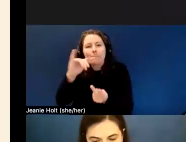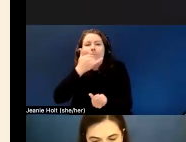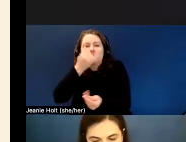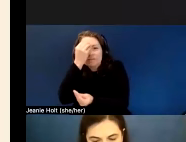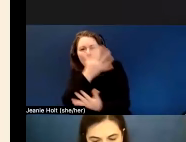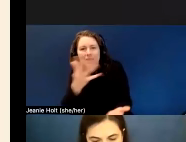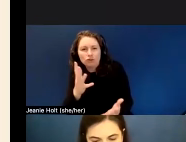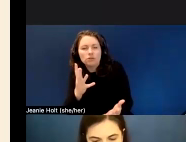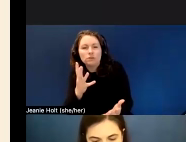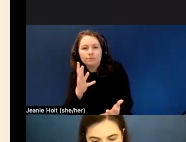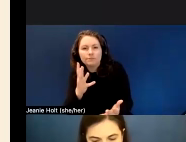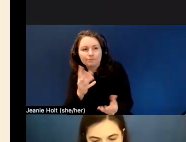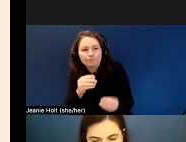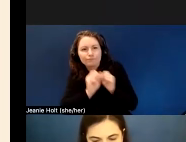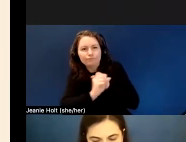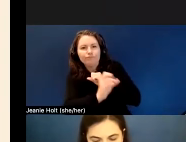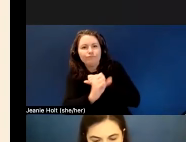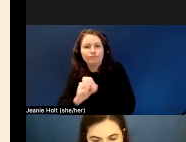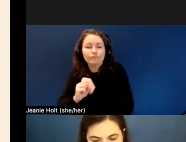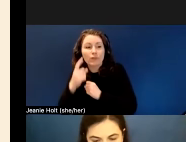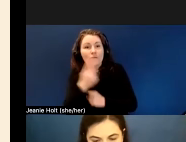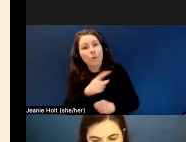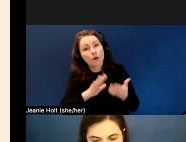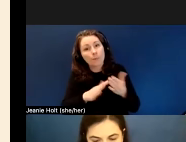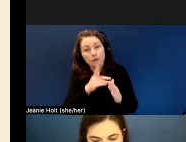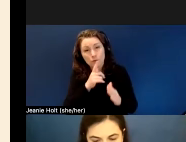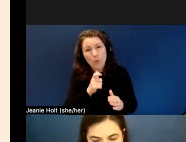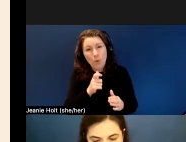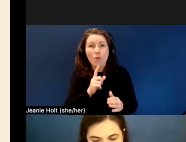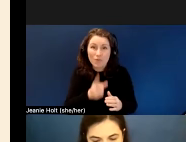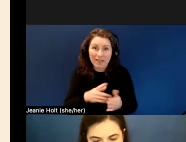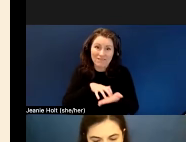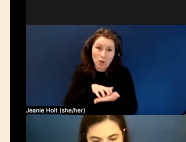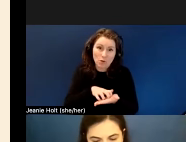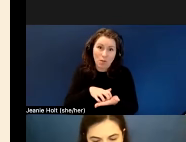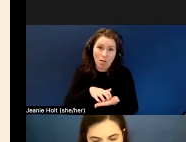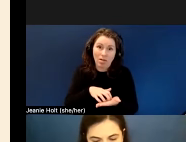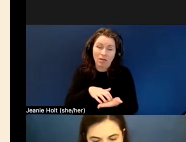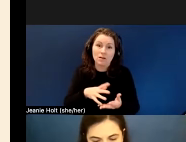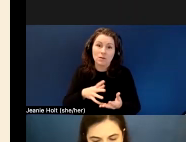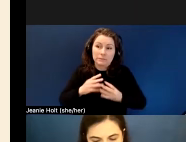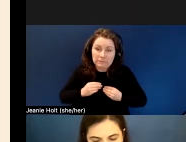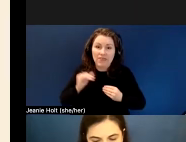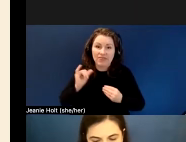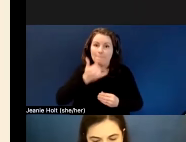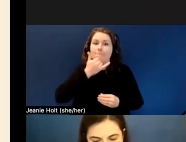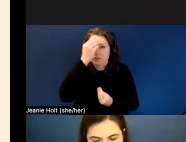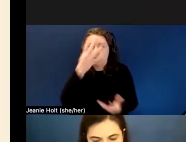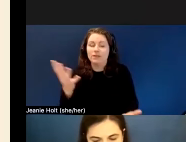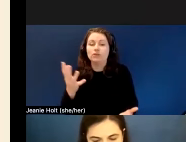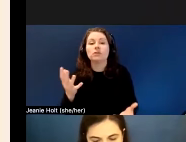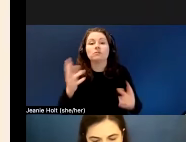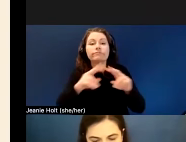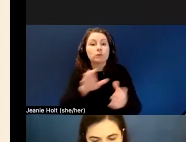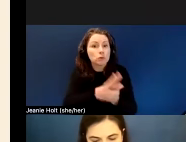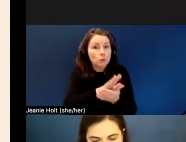been targeted at communities that may be particularly vulnerable to that kind of misinformation. We looked at schools,